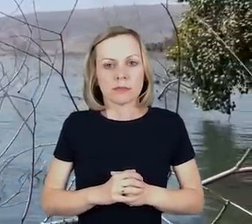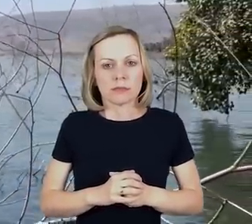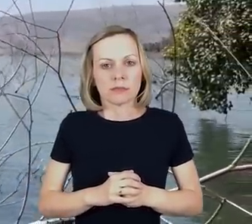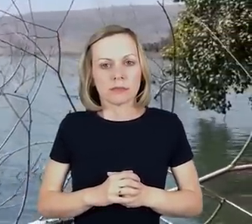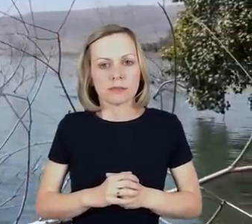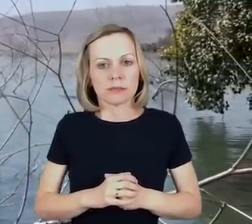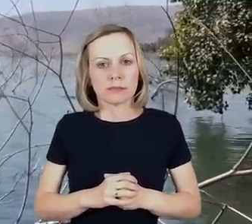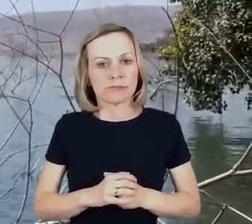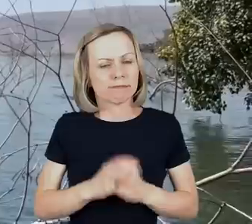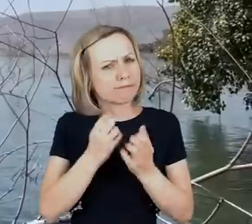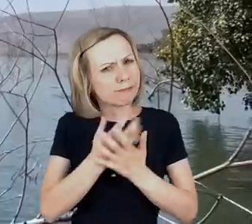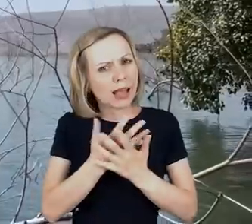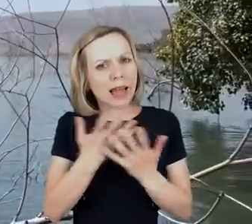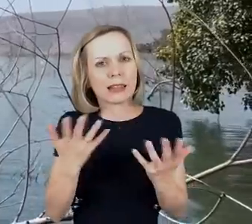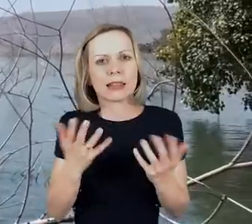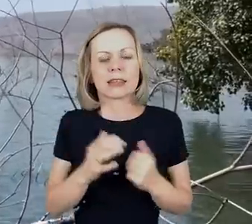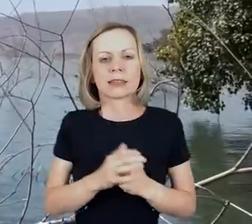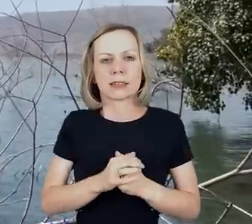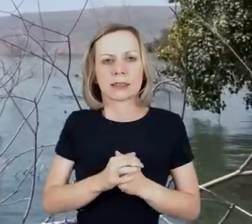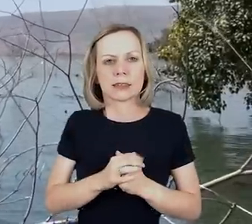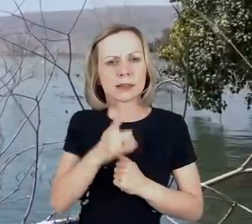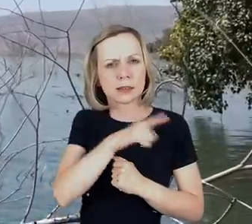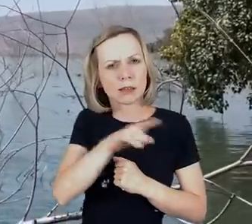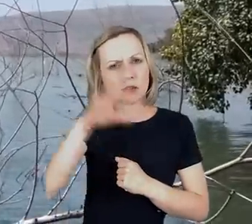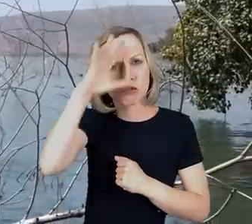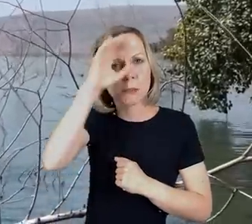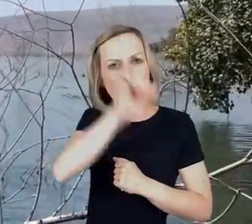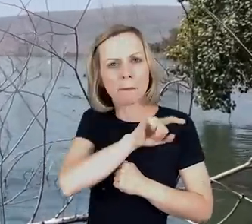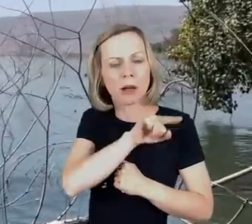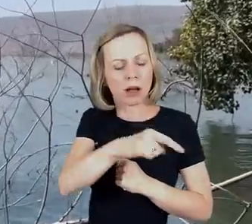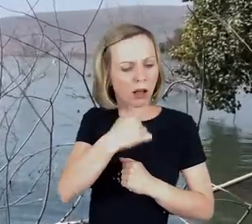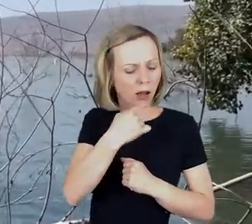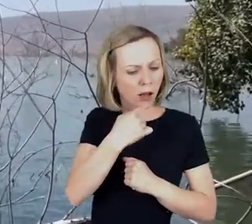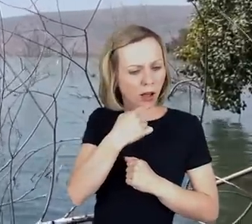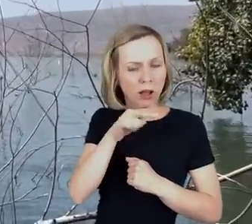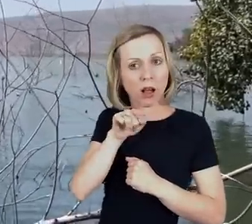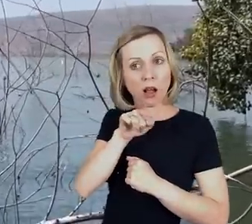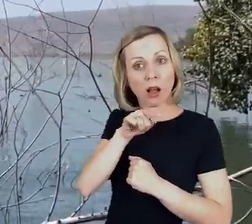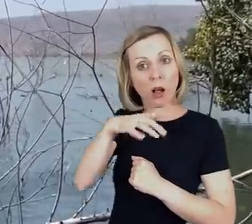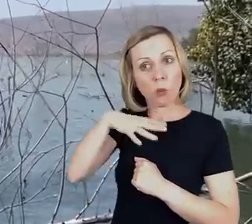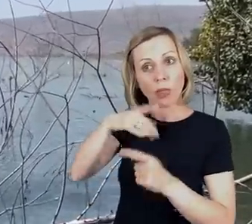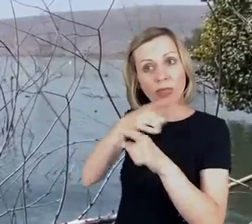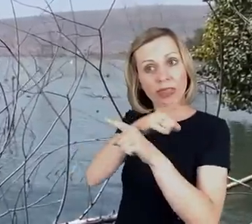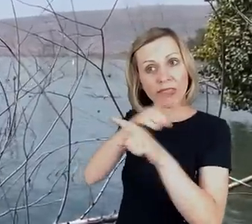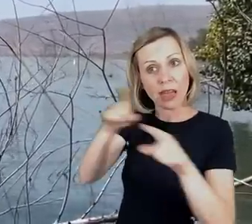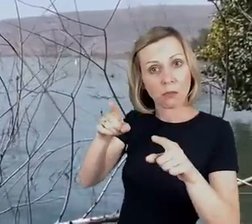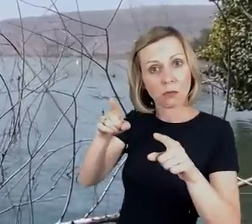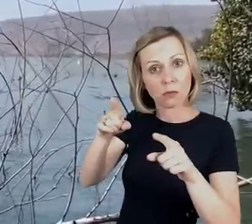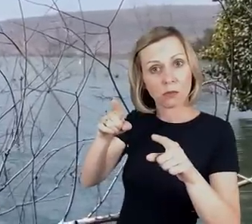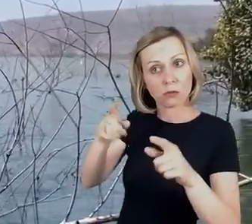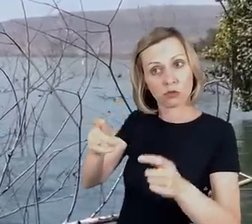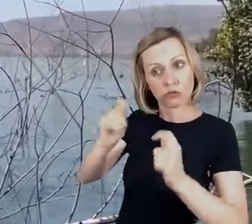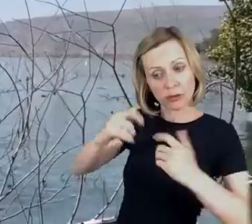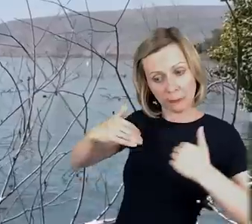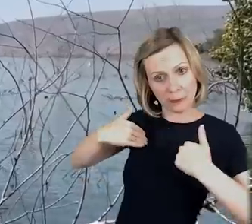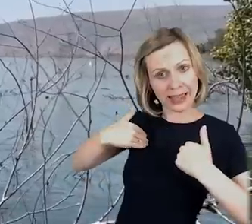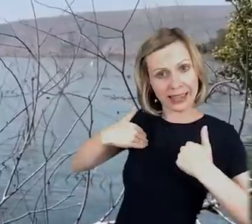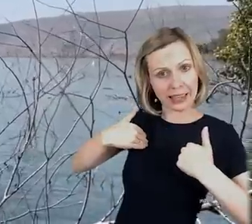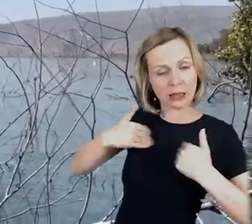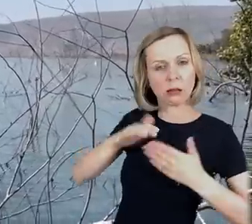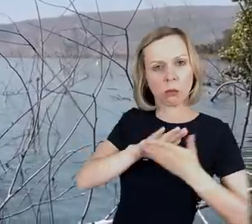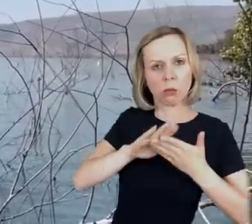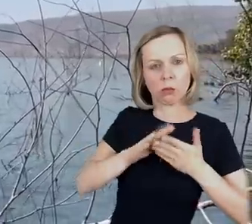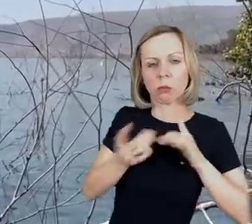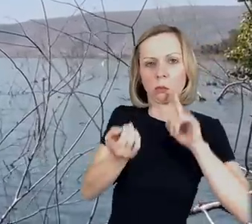In everything, do to others as you would have them do to you. For